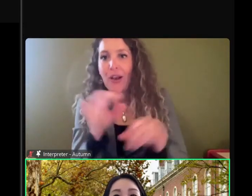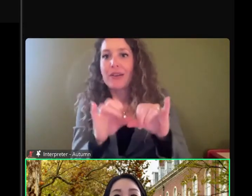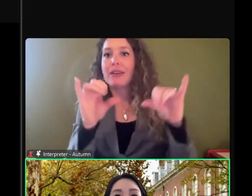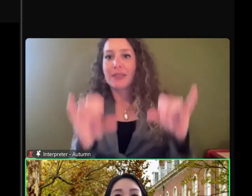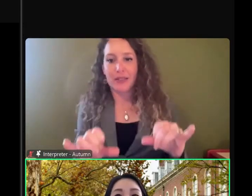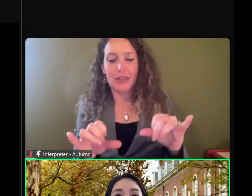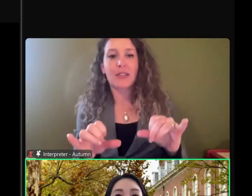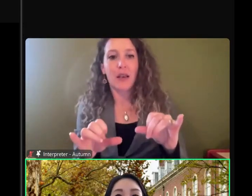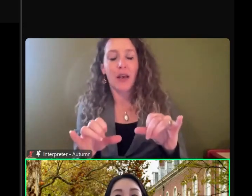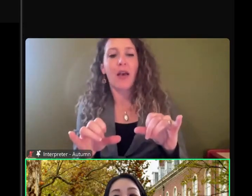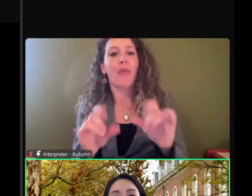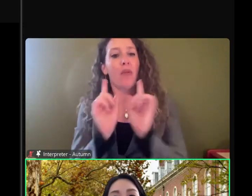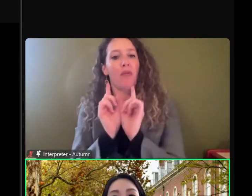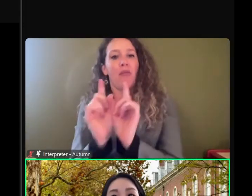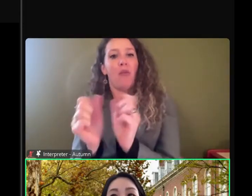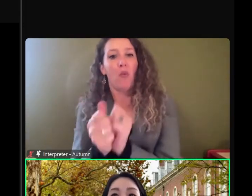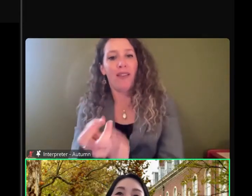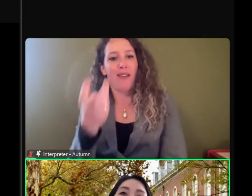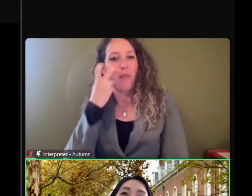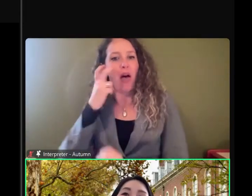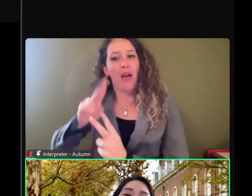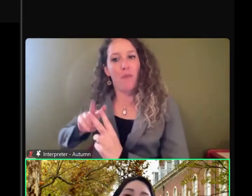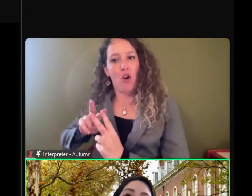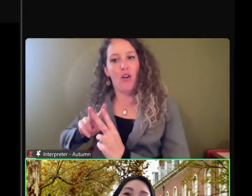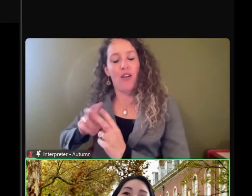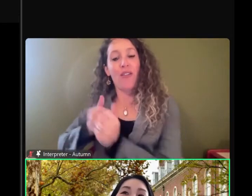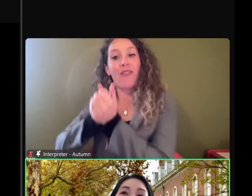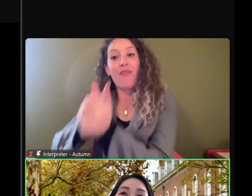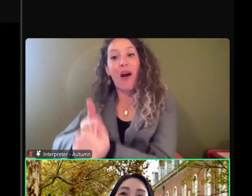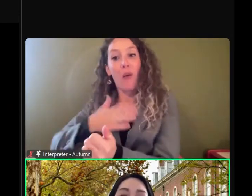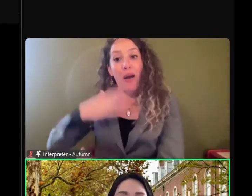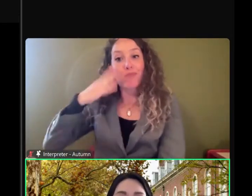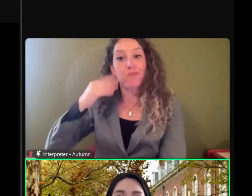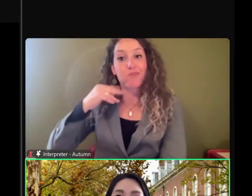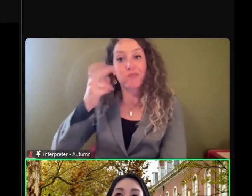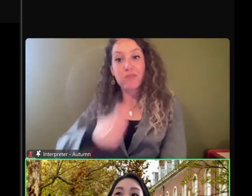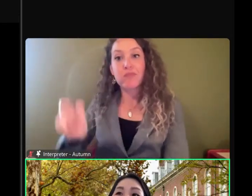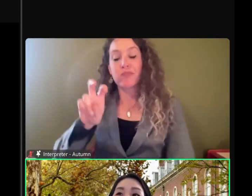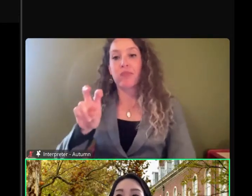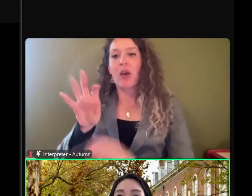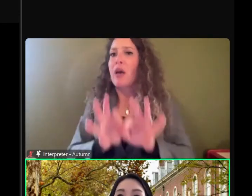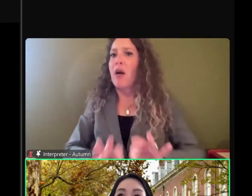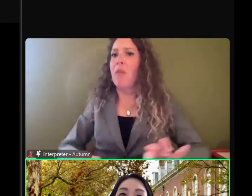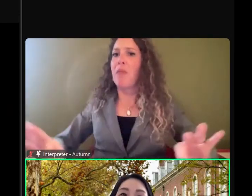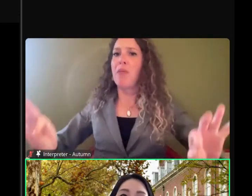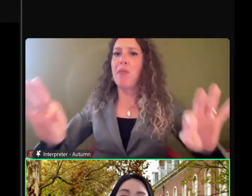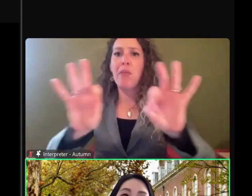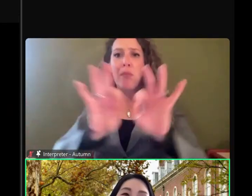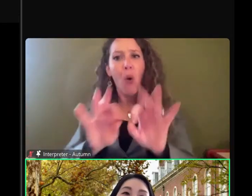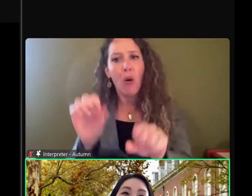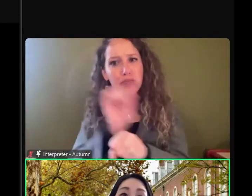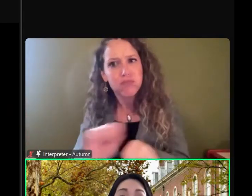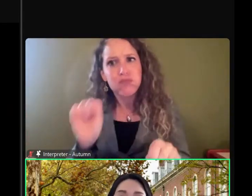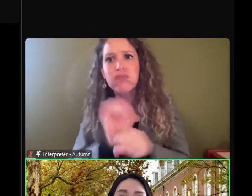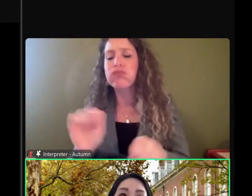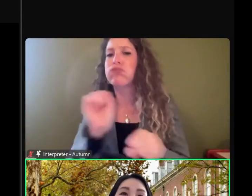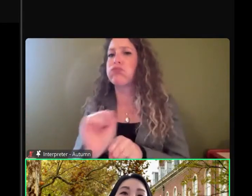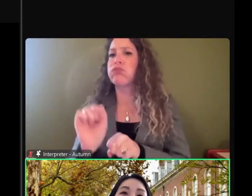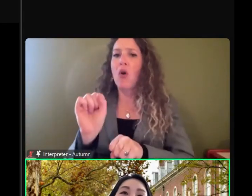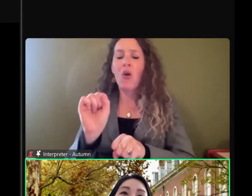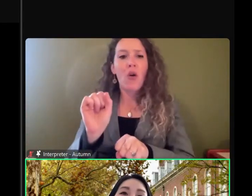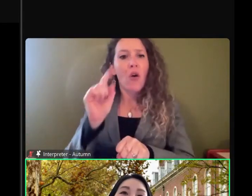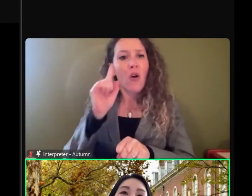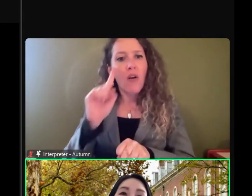partner. Based on this journey, I will discuss the critical efforts needed to improve healthcare